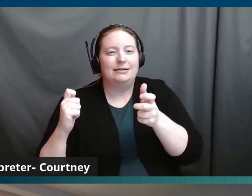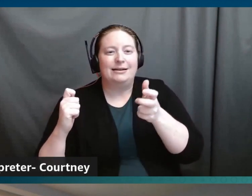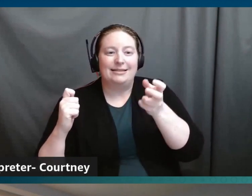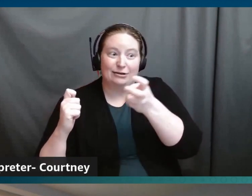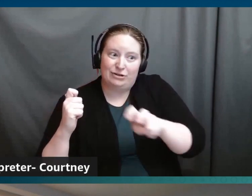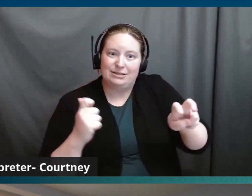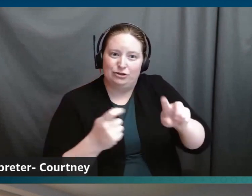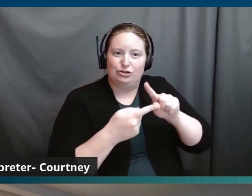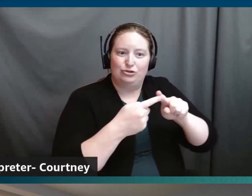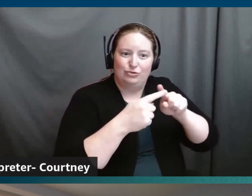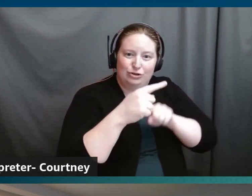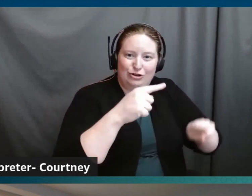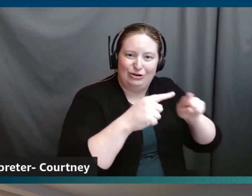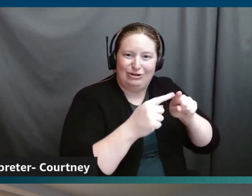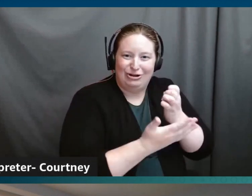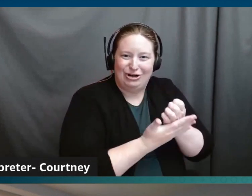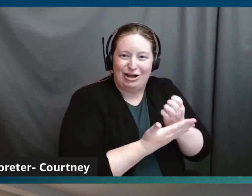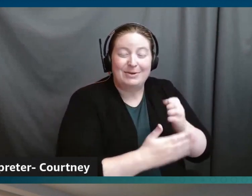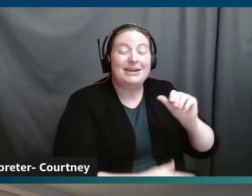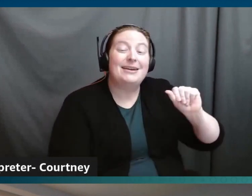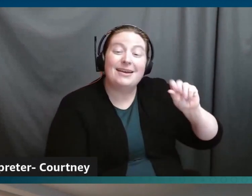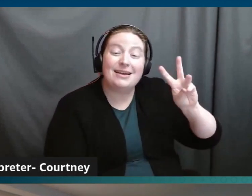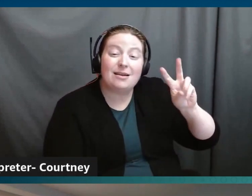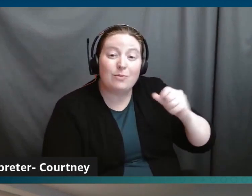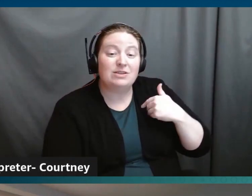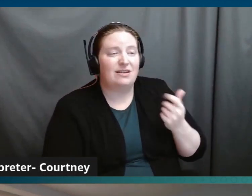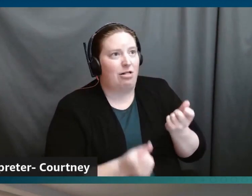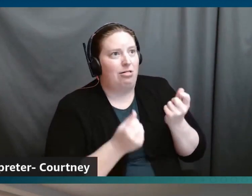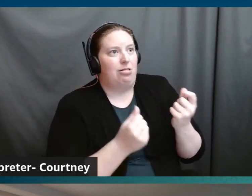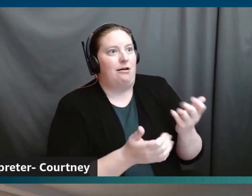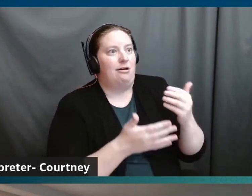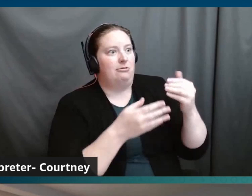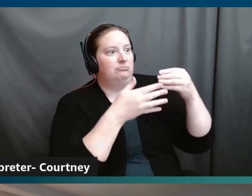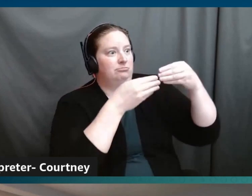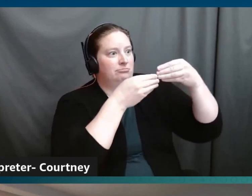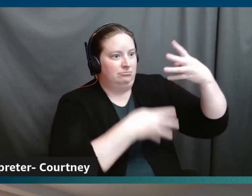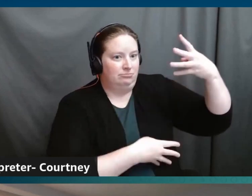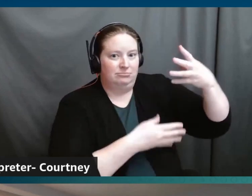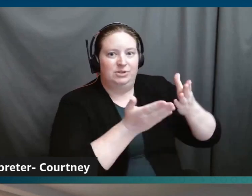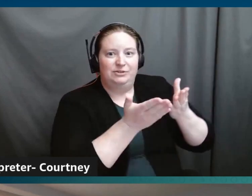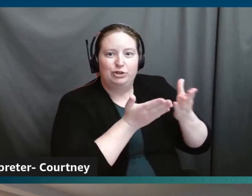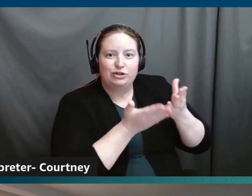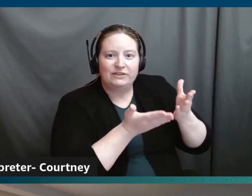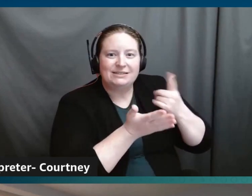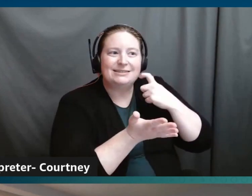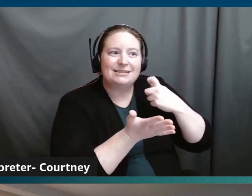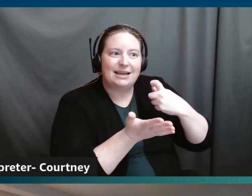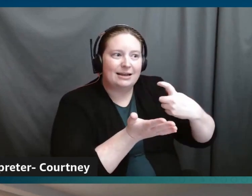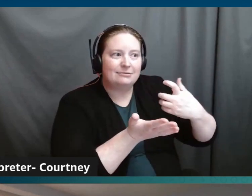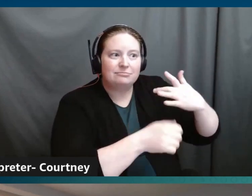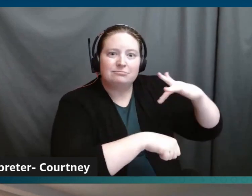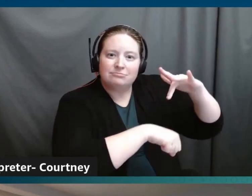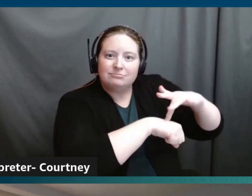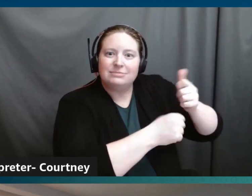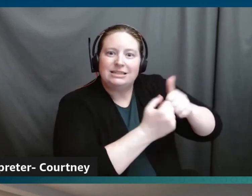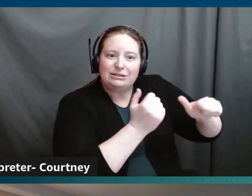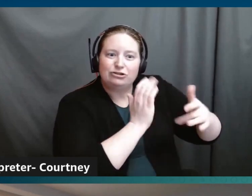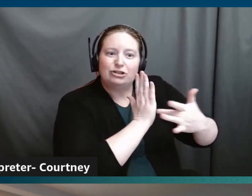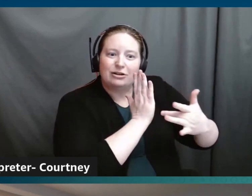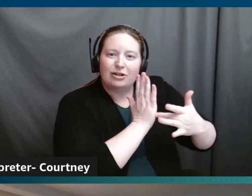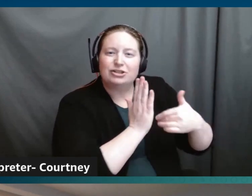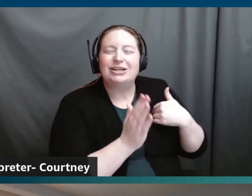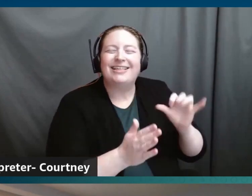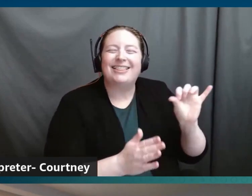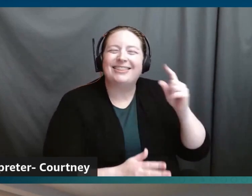And AWS, we have a lot of services that actually touch on all those technologies. So think of it as the Lego blocks, right?